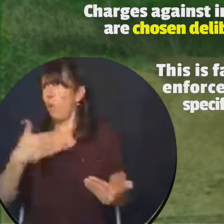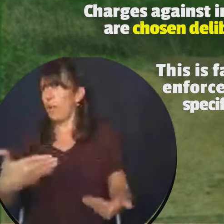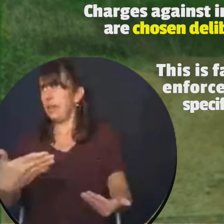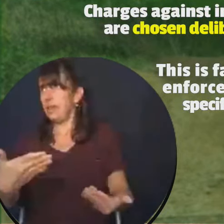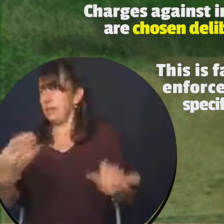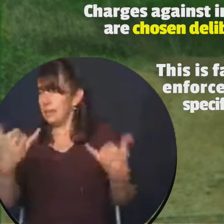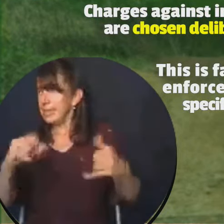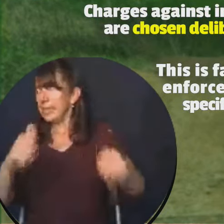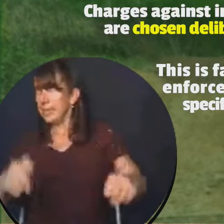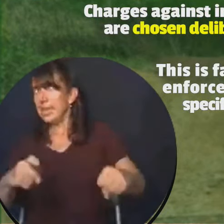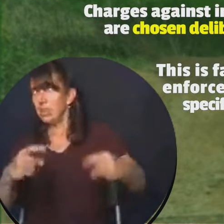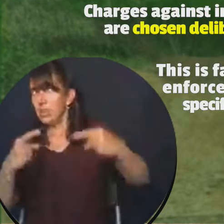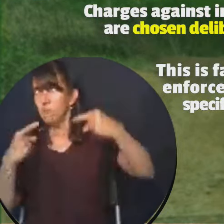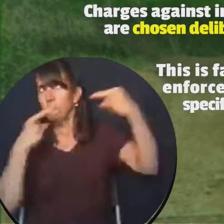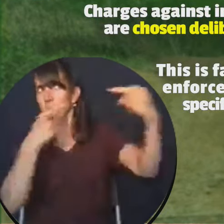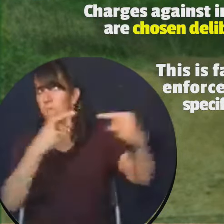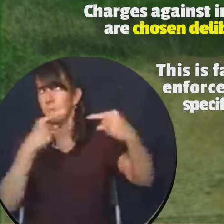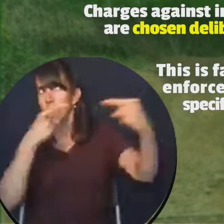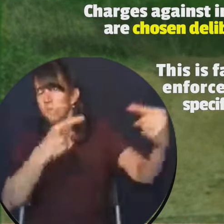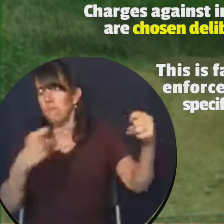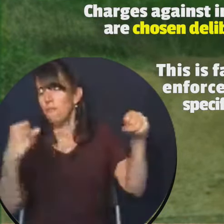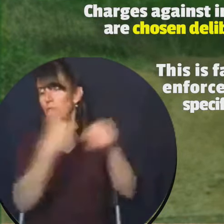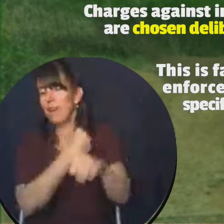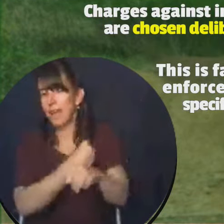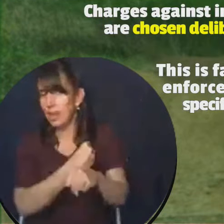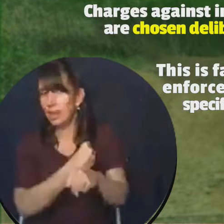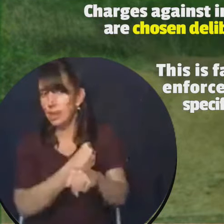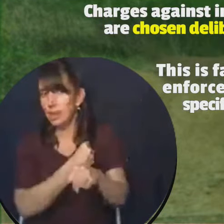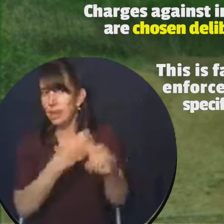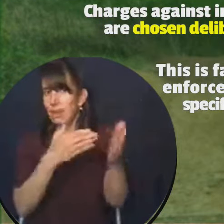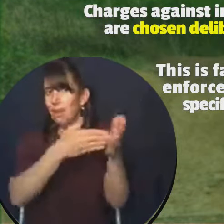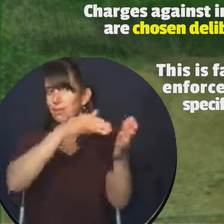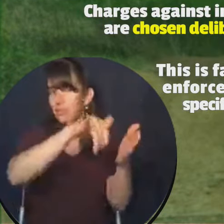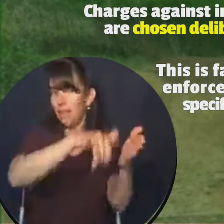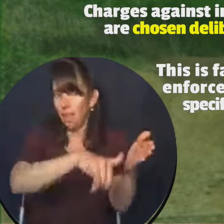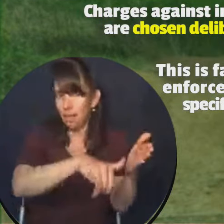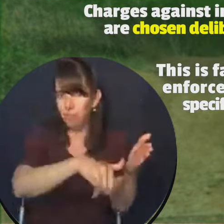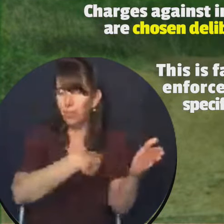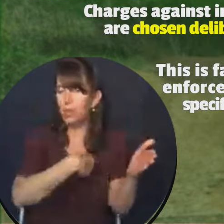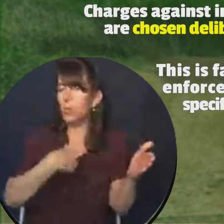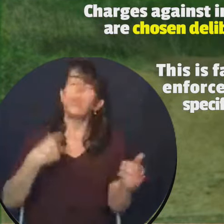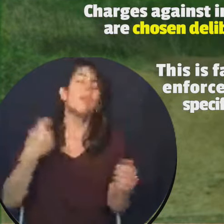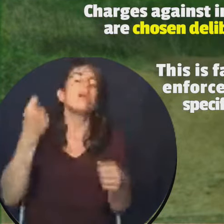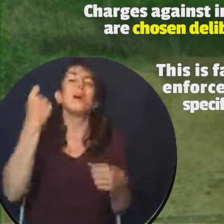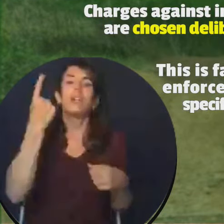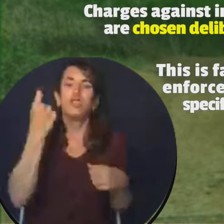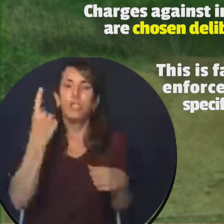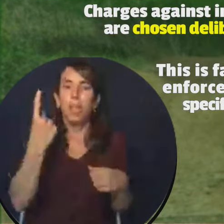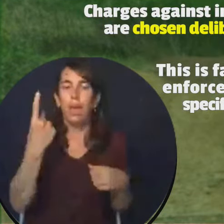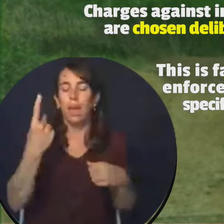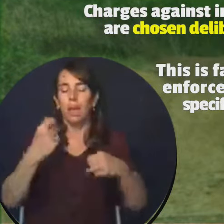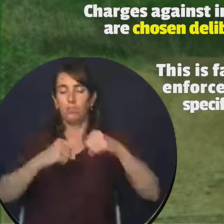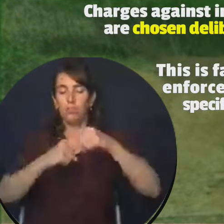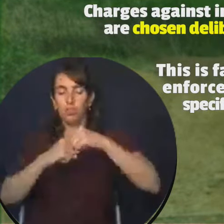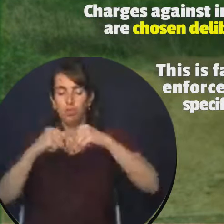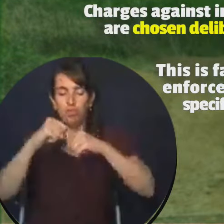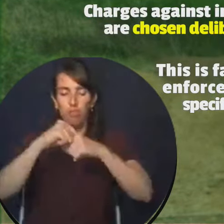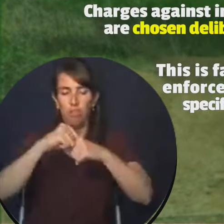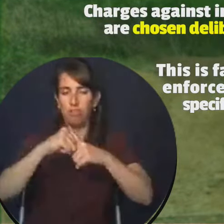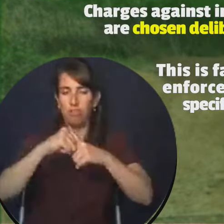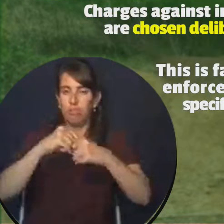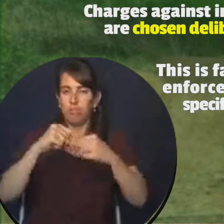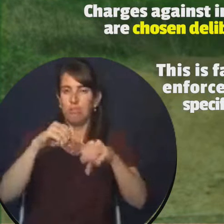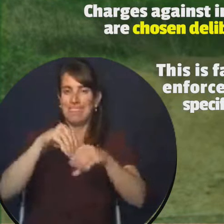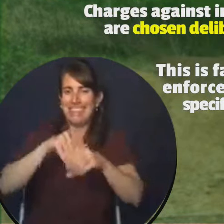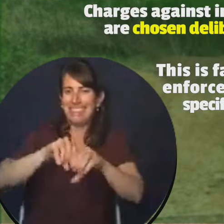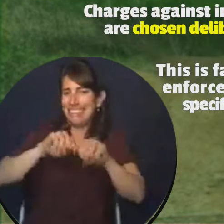violent. They are not those things. Right? We understand the landscape and the choices that we're going to make, but when we talk to each other